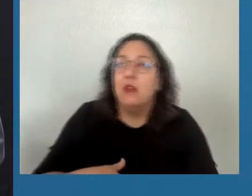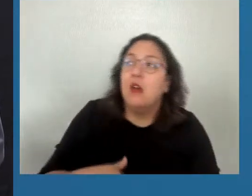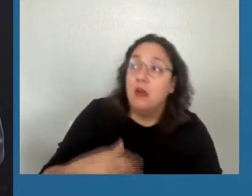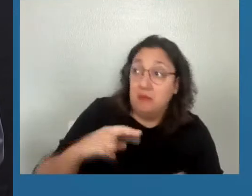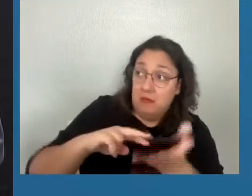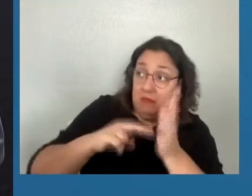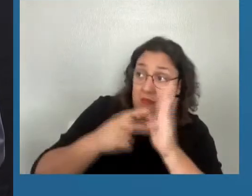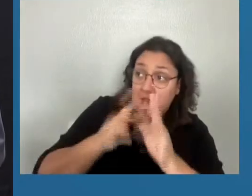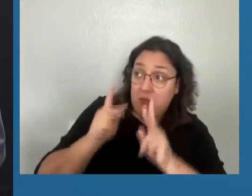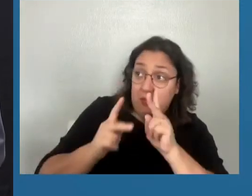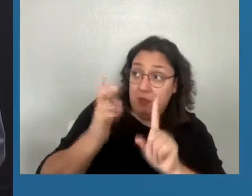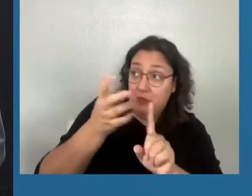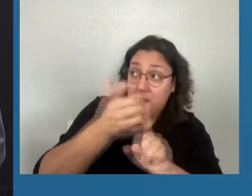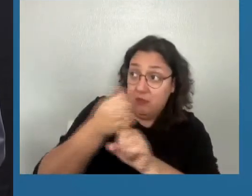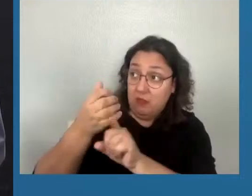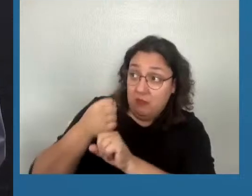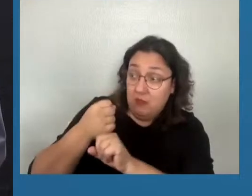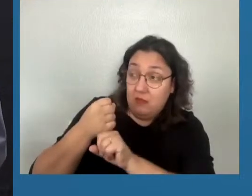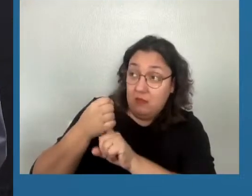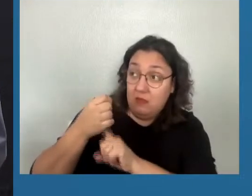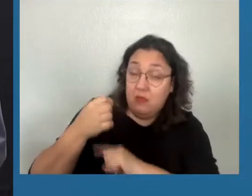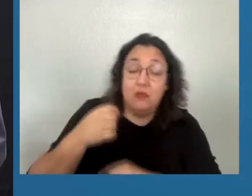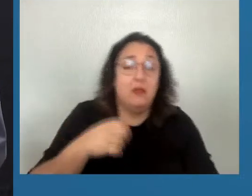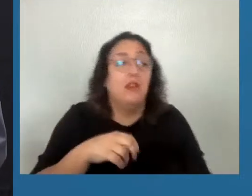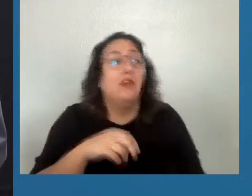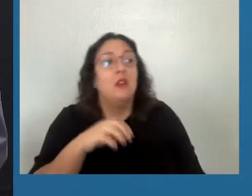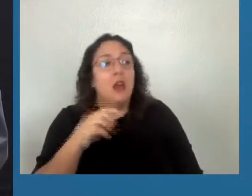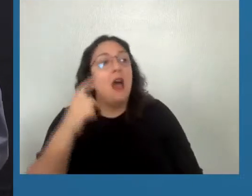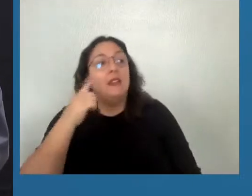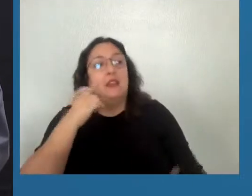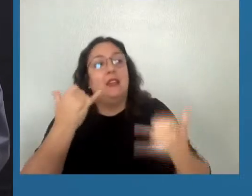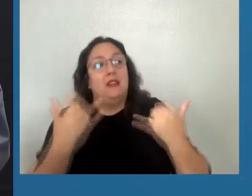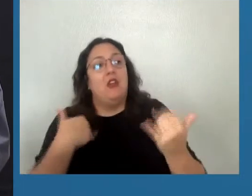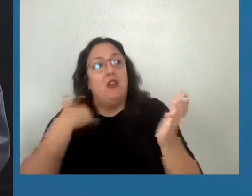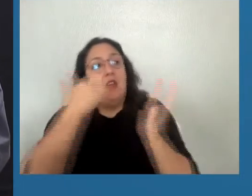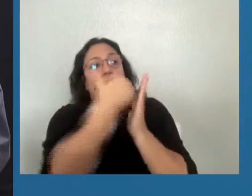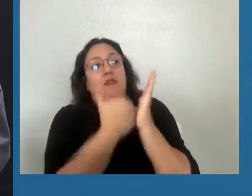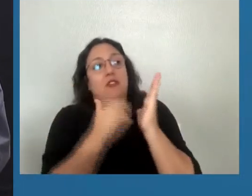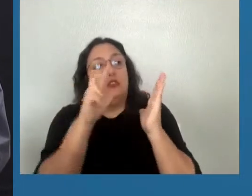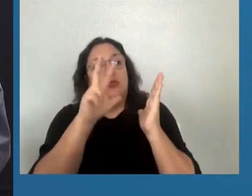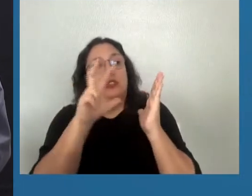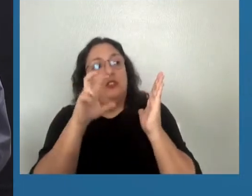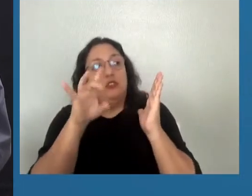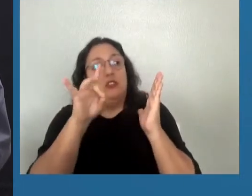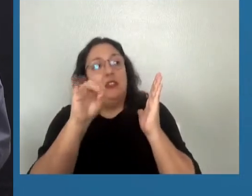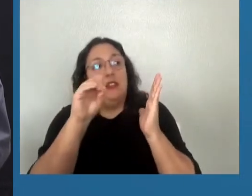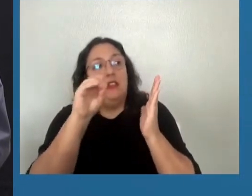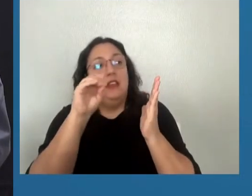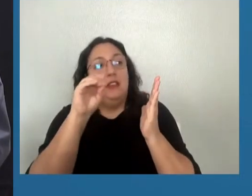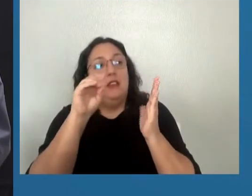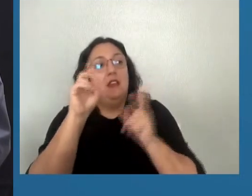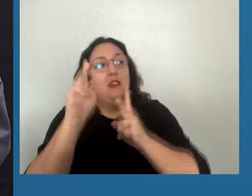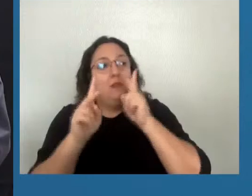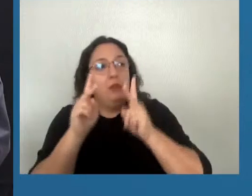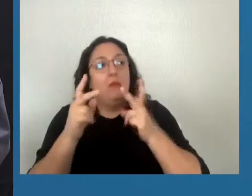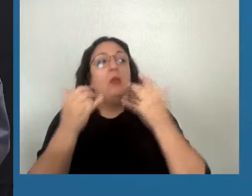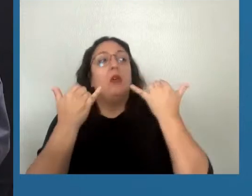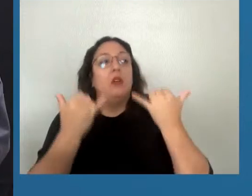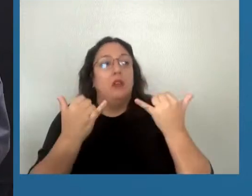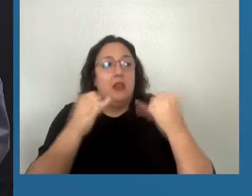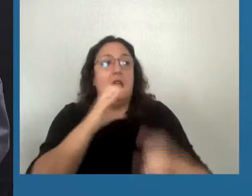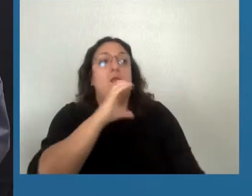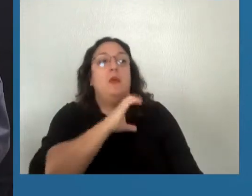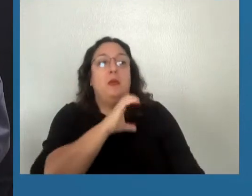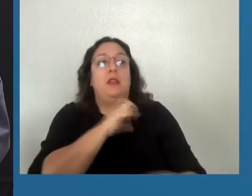have 380 people on the first list through the Attorney General's office. They're being served by state police as we speak. This